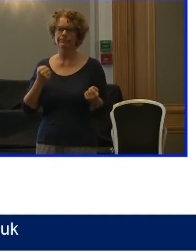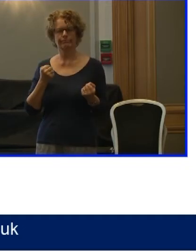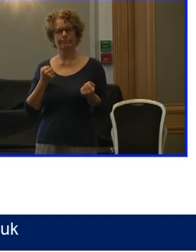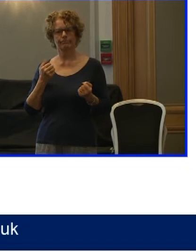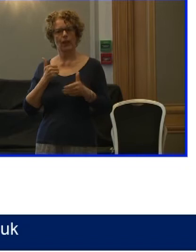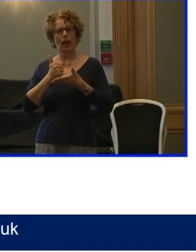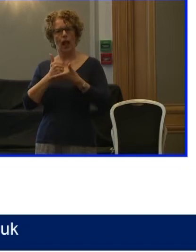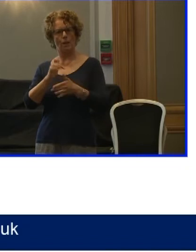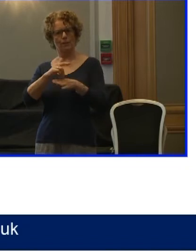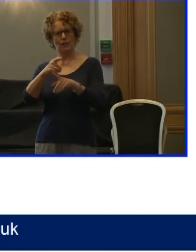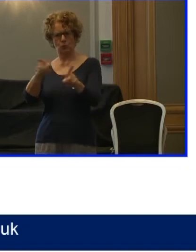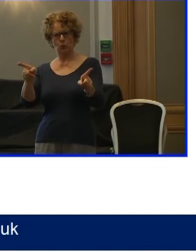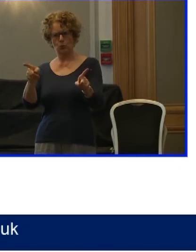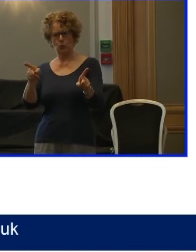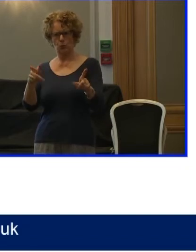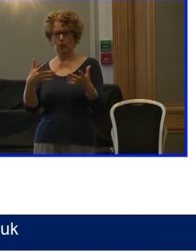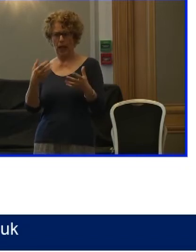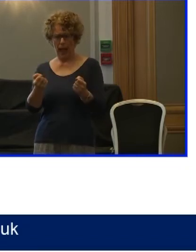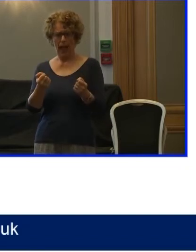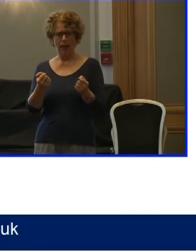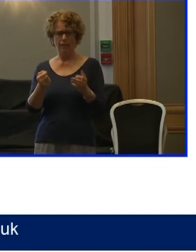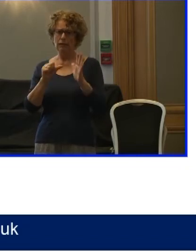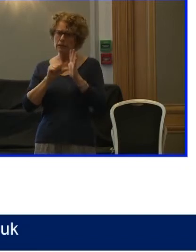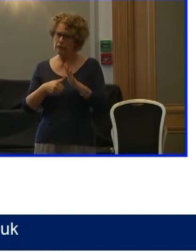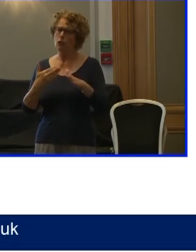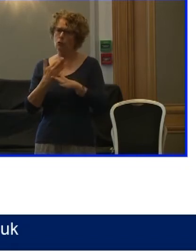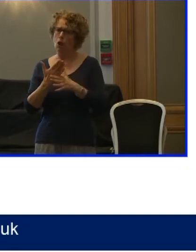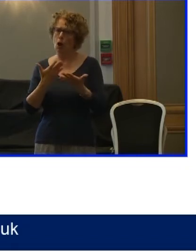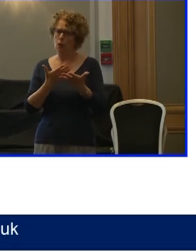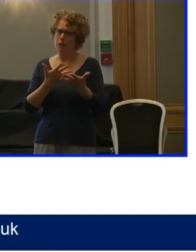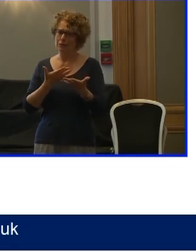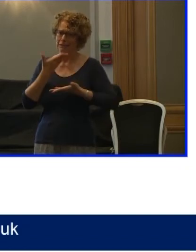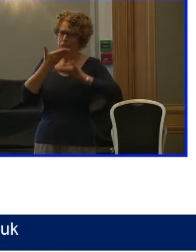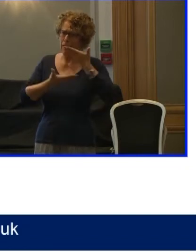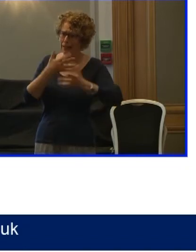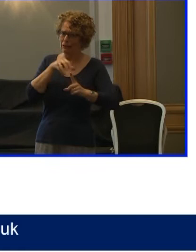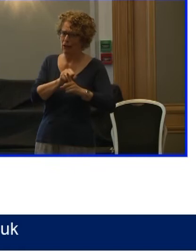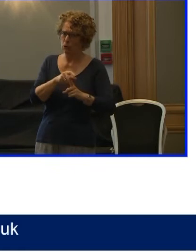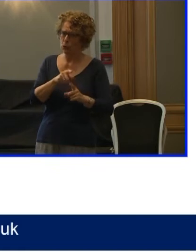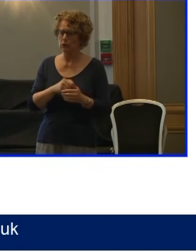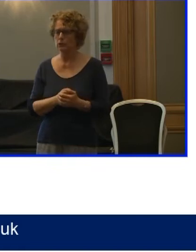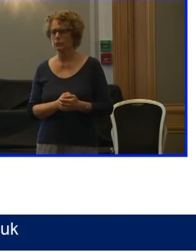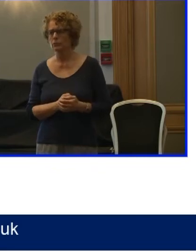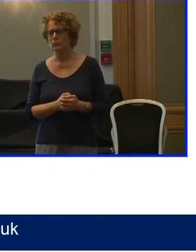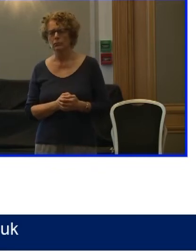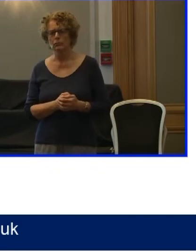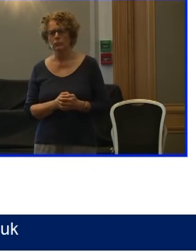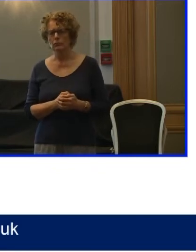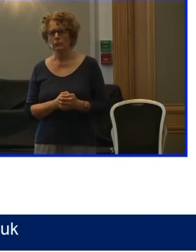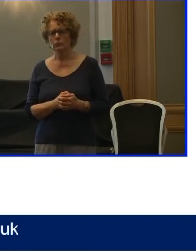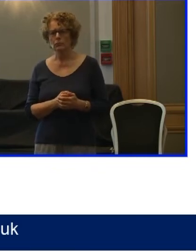the professionals who have this incredible, difficult task of making a diagnosis, which will always